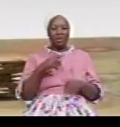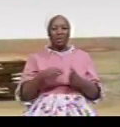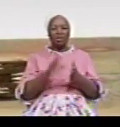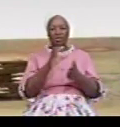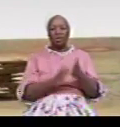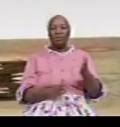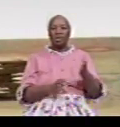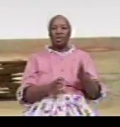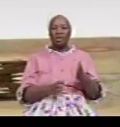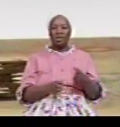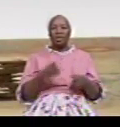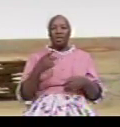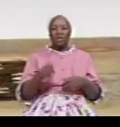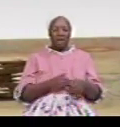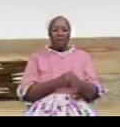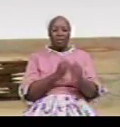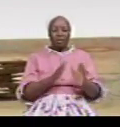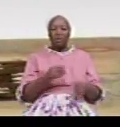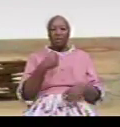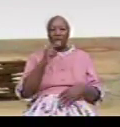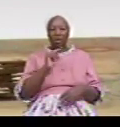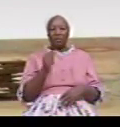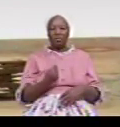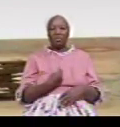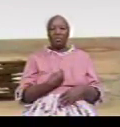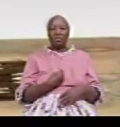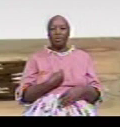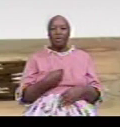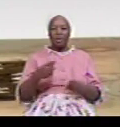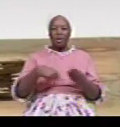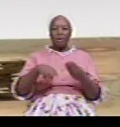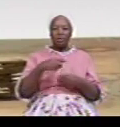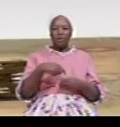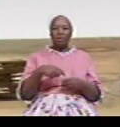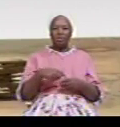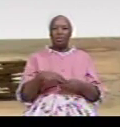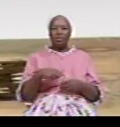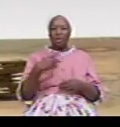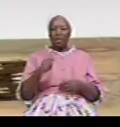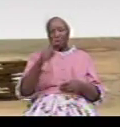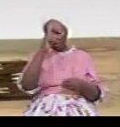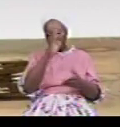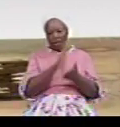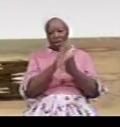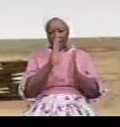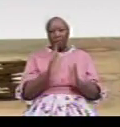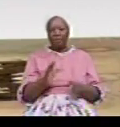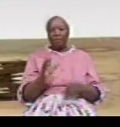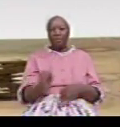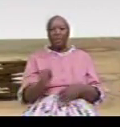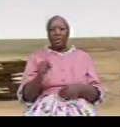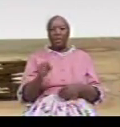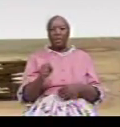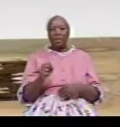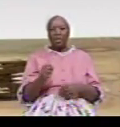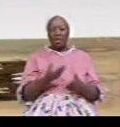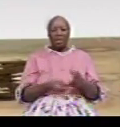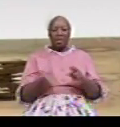the apostle is telling us about the believer's increasing